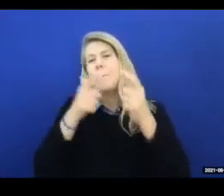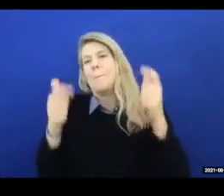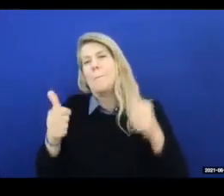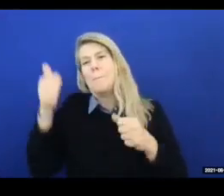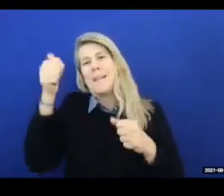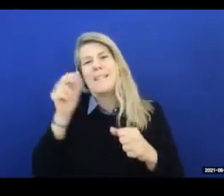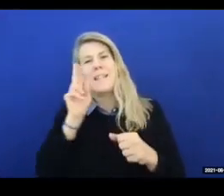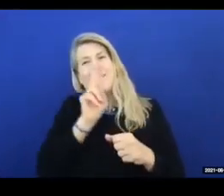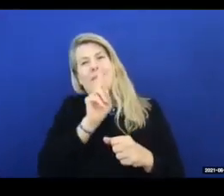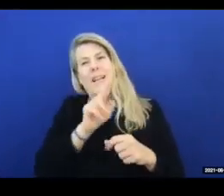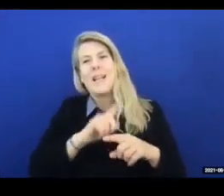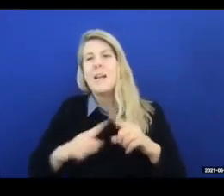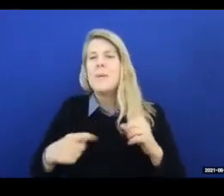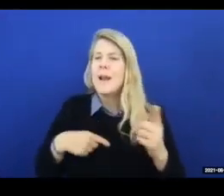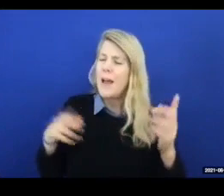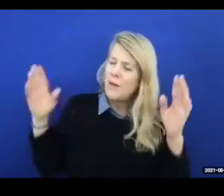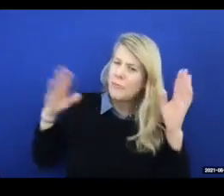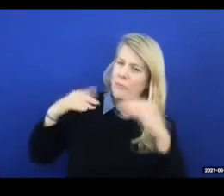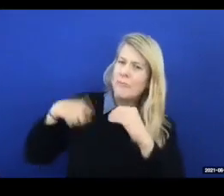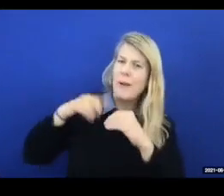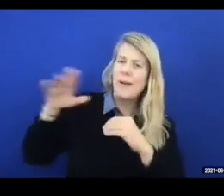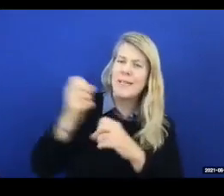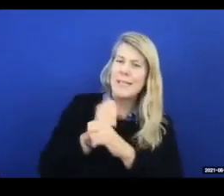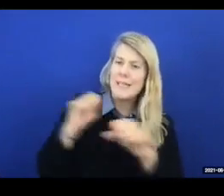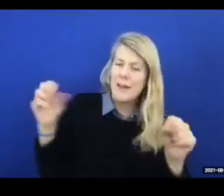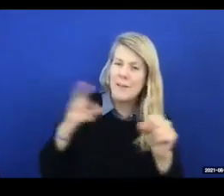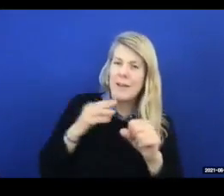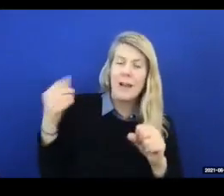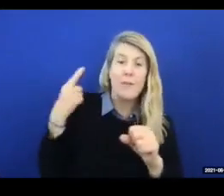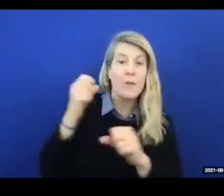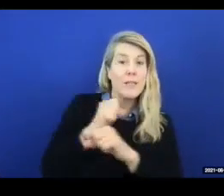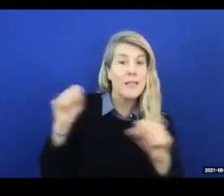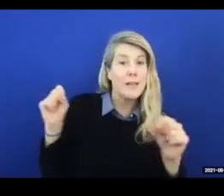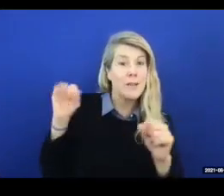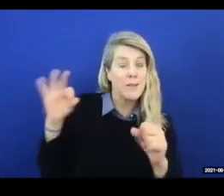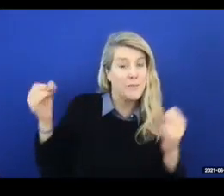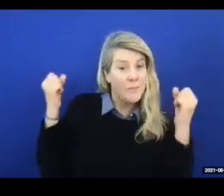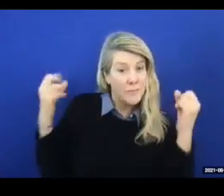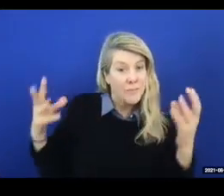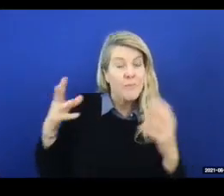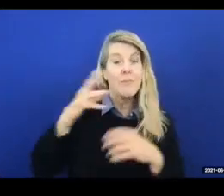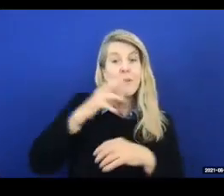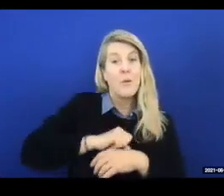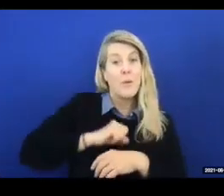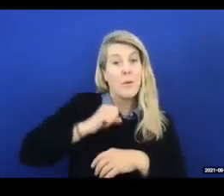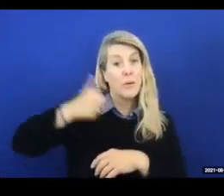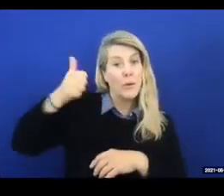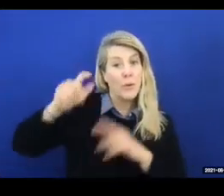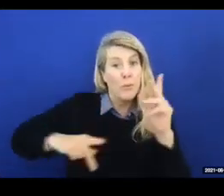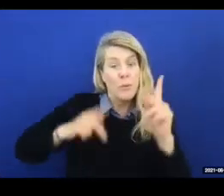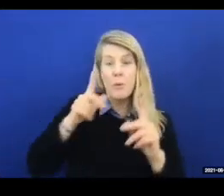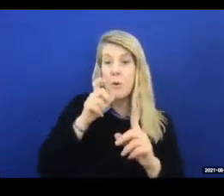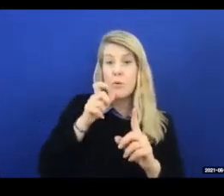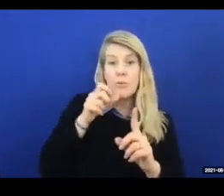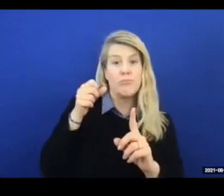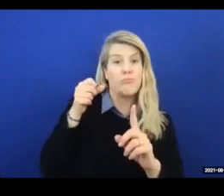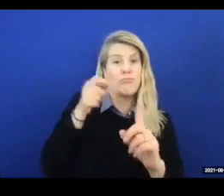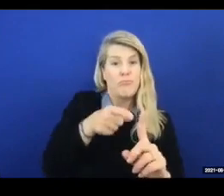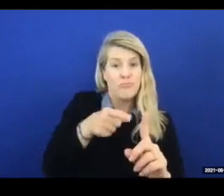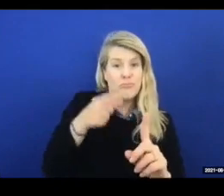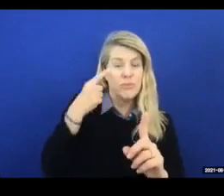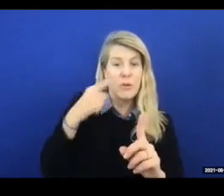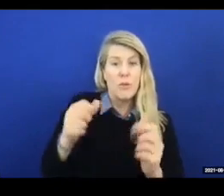fan, but I still worry about his safety as well as the safety of many elders who have been targeted in recent